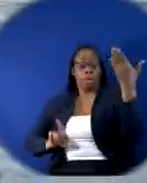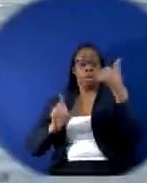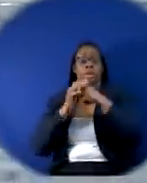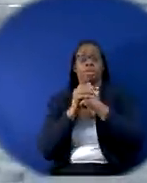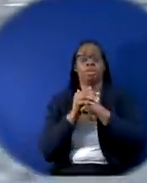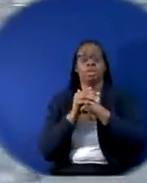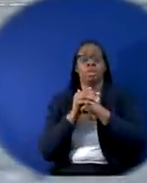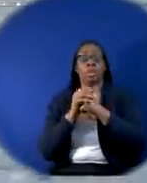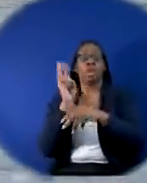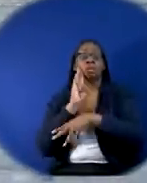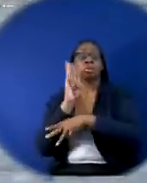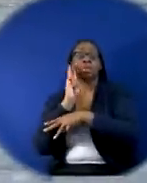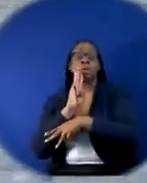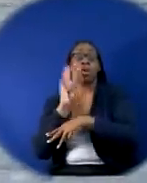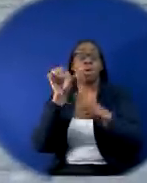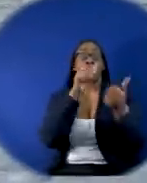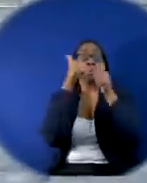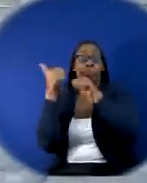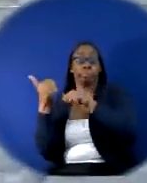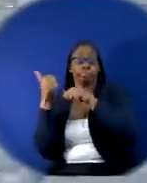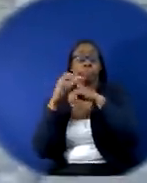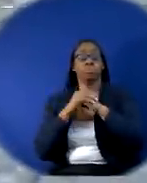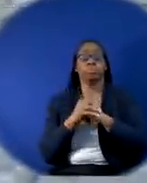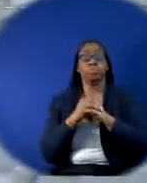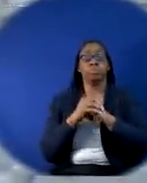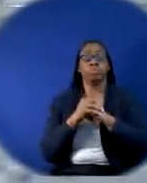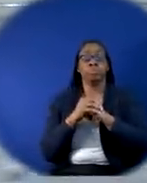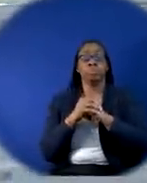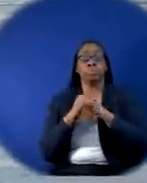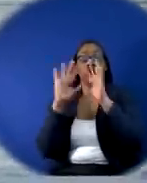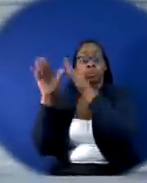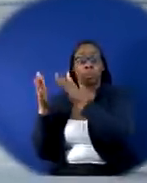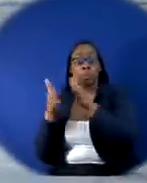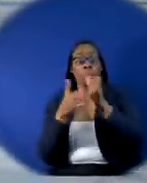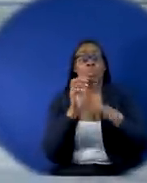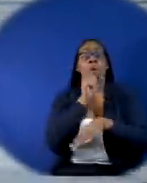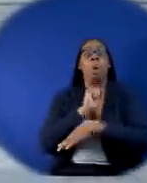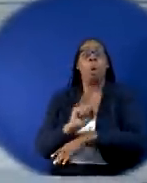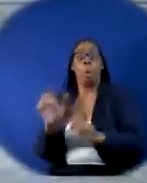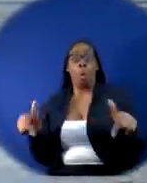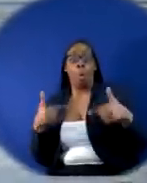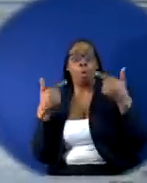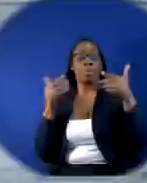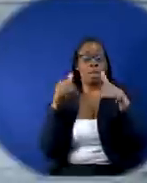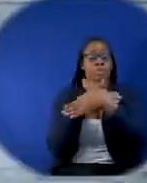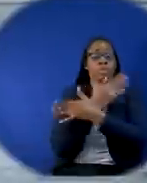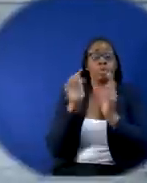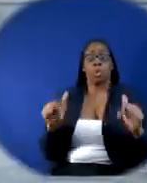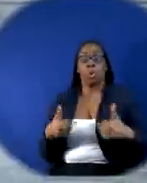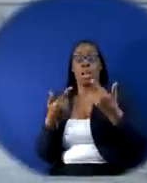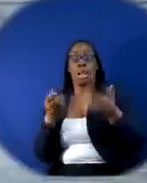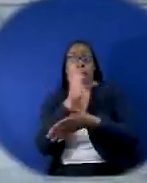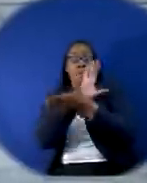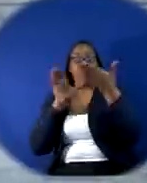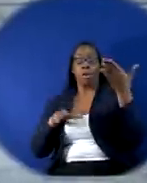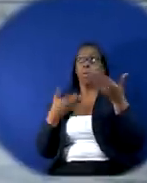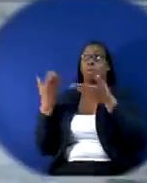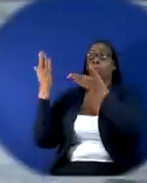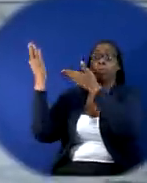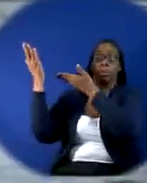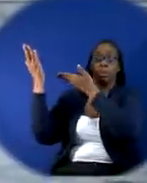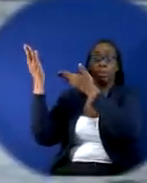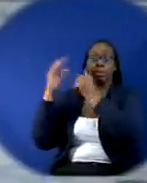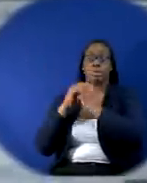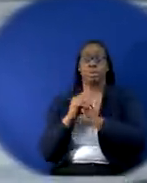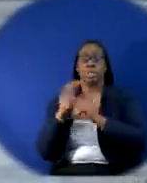go into the waters of baptism and to move from old life to new life in Christ.